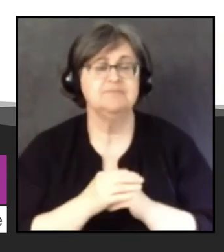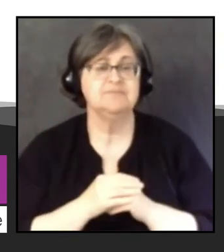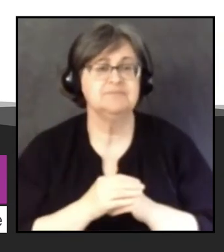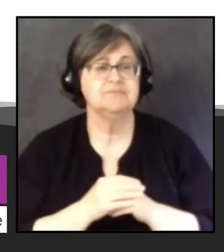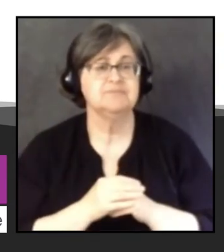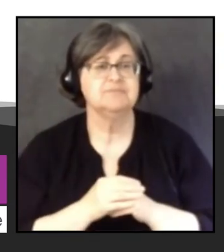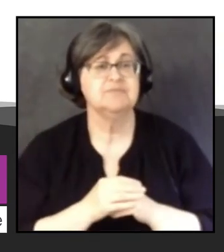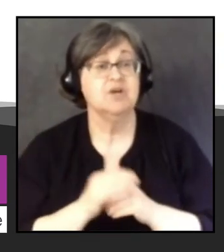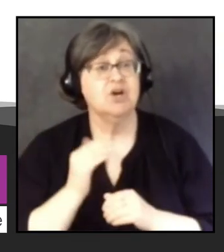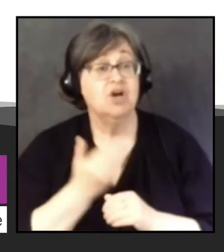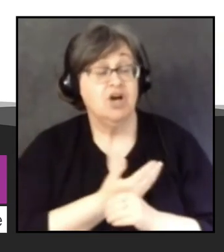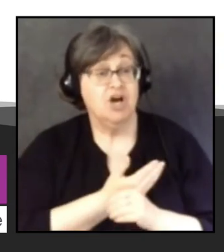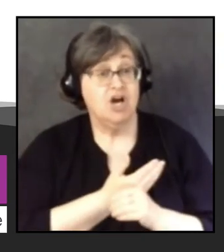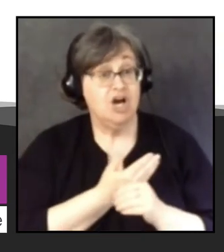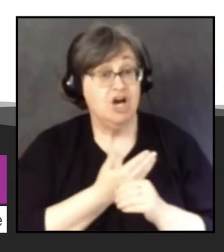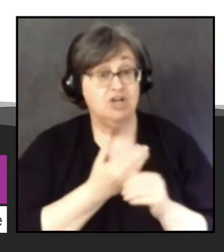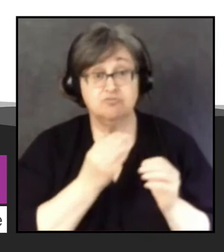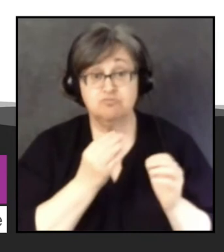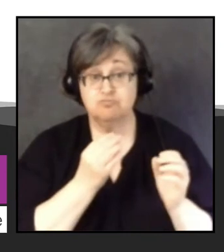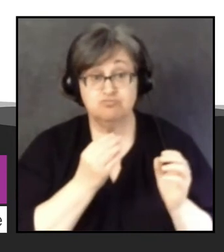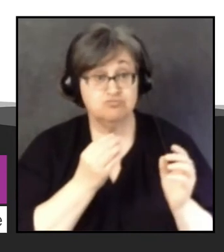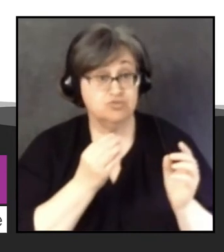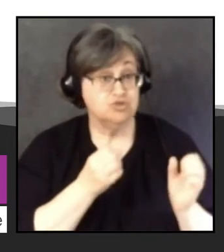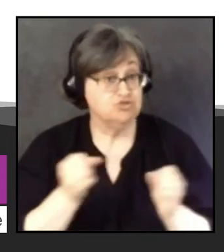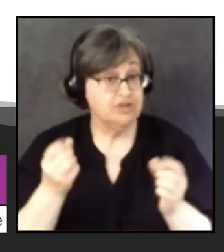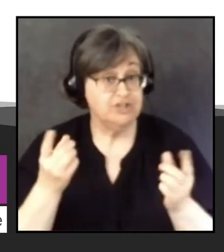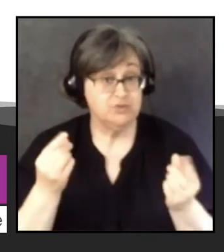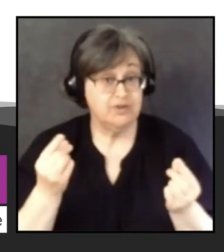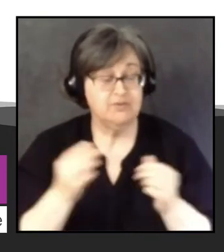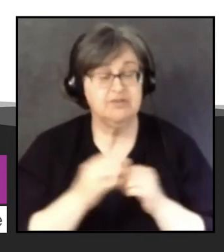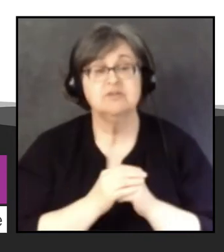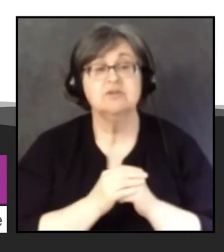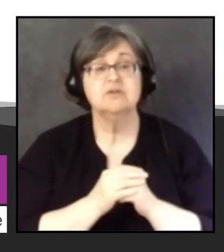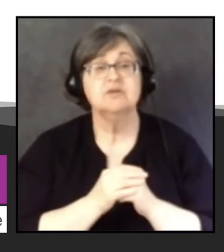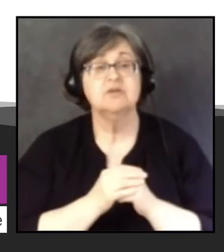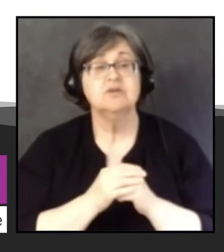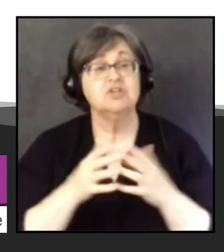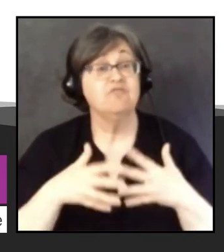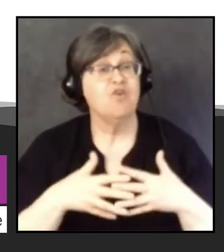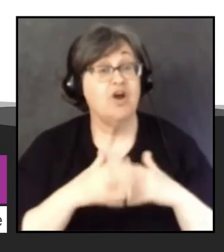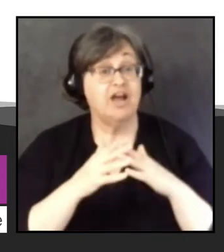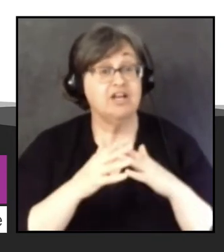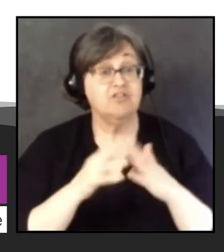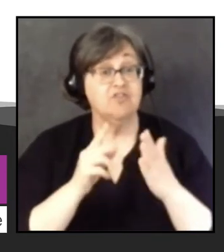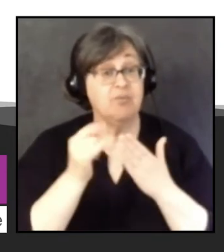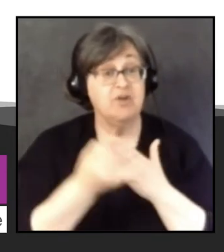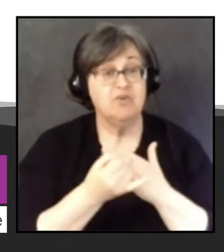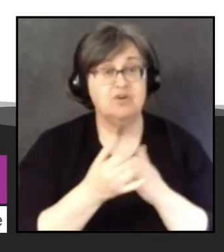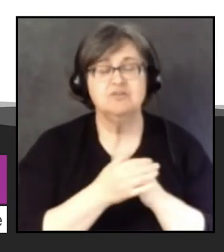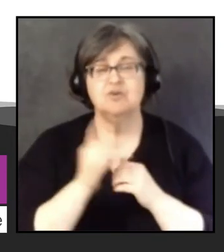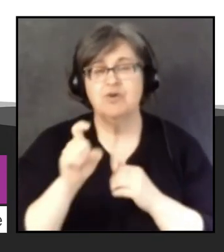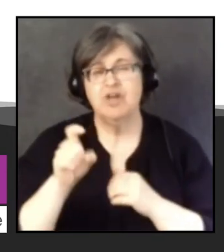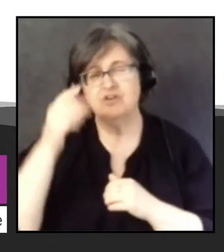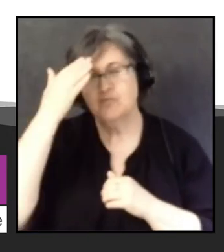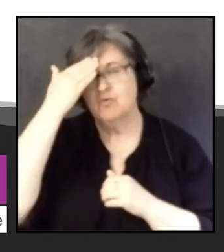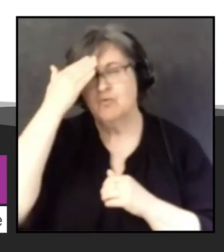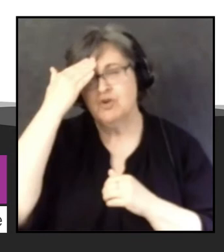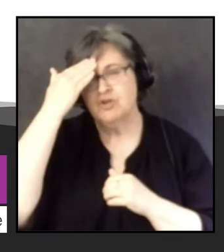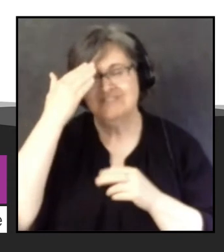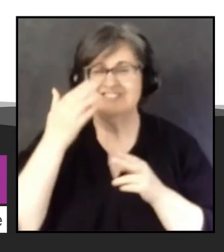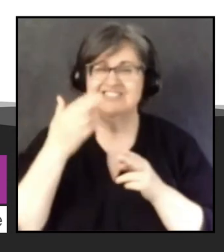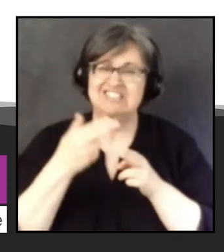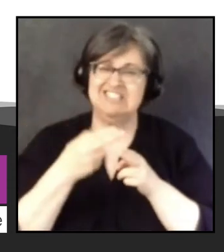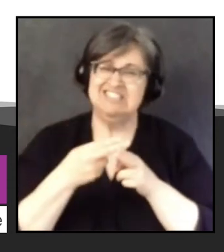So our strategies for implementing our activation, our project, including being mindful of the